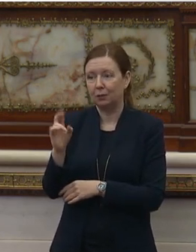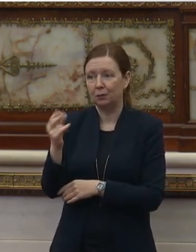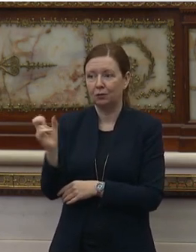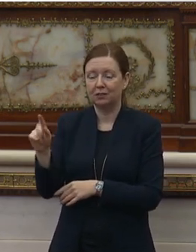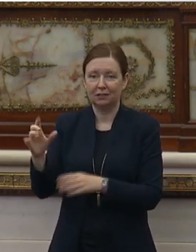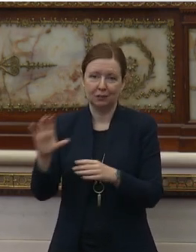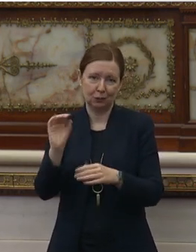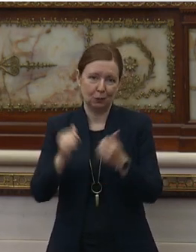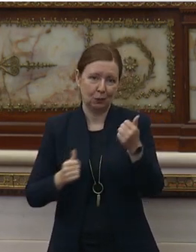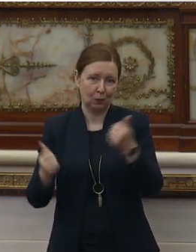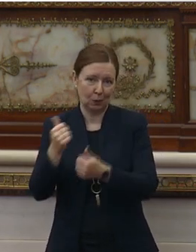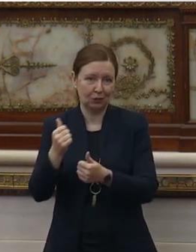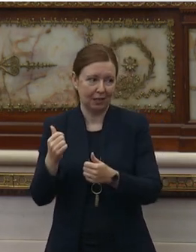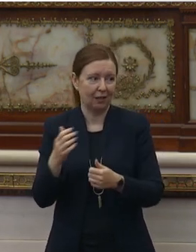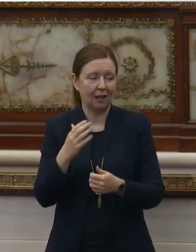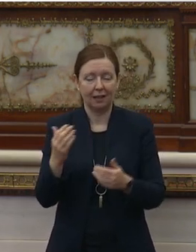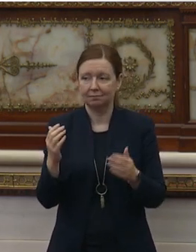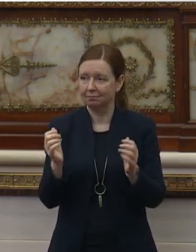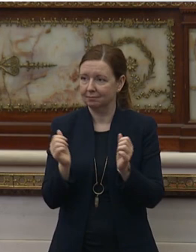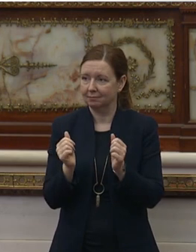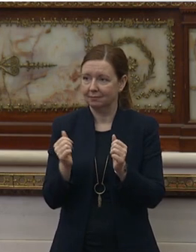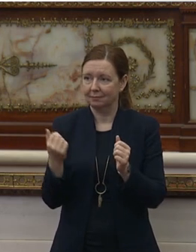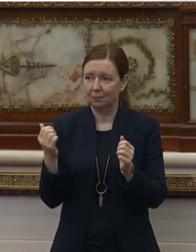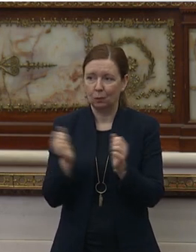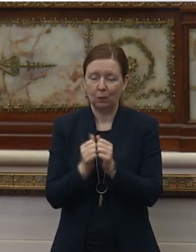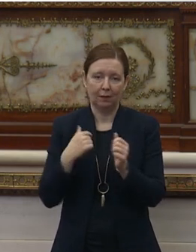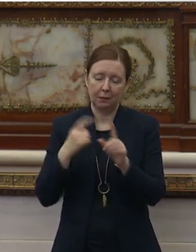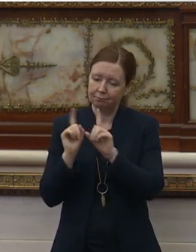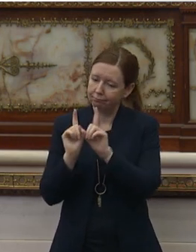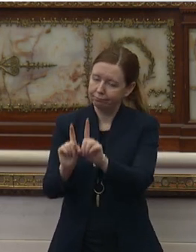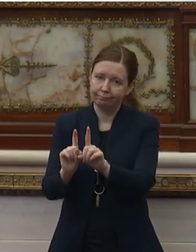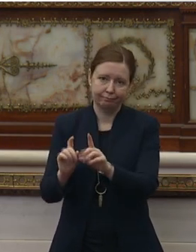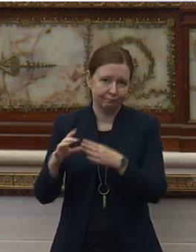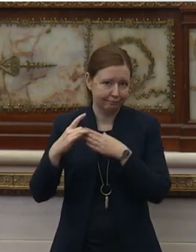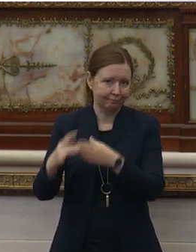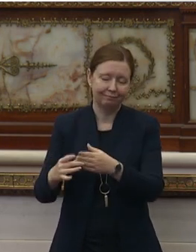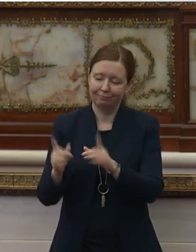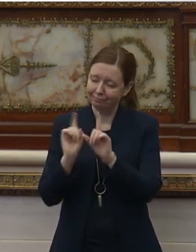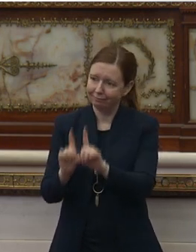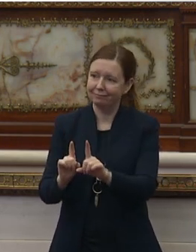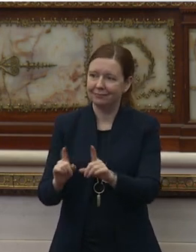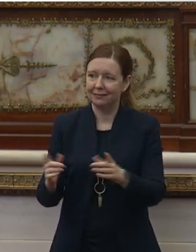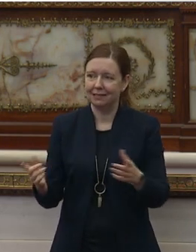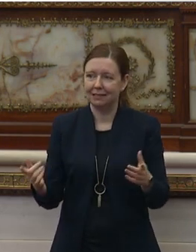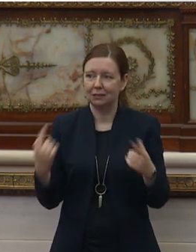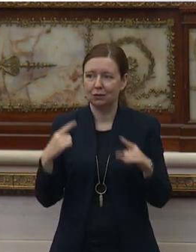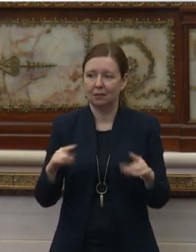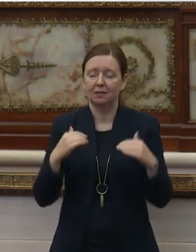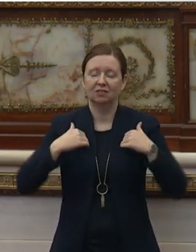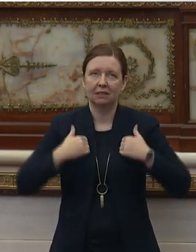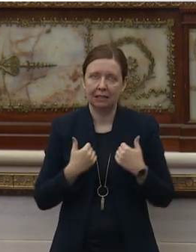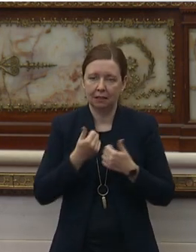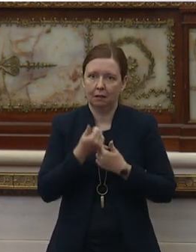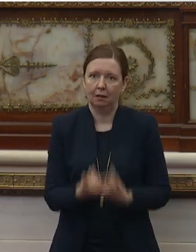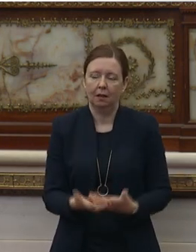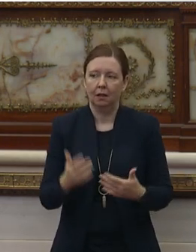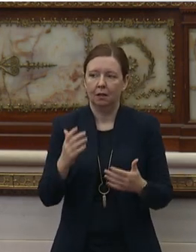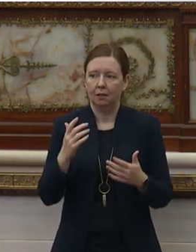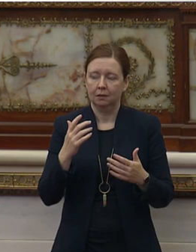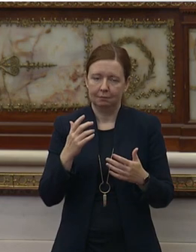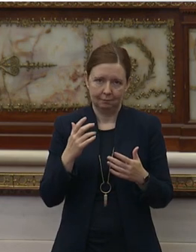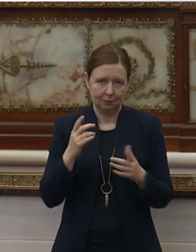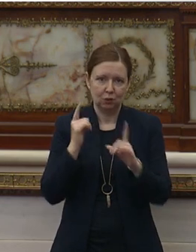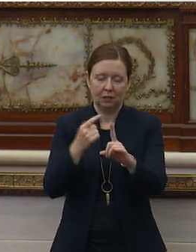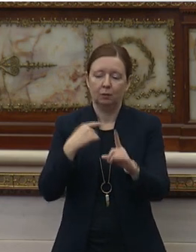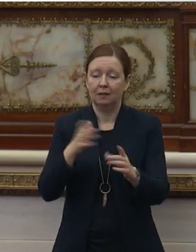co-chair and have been with me every step of the way throughout this, I guess you could say, fatiguing journey. We've listened to hundreds